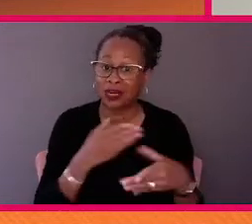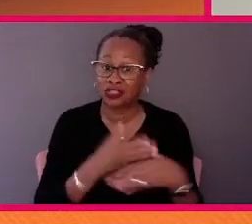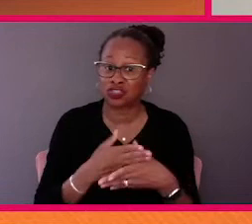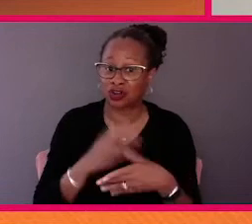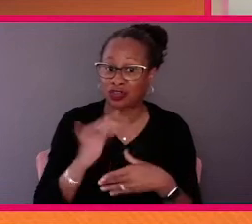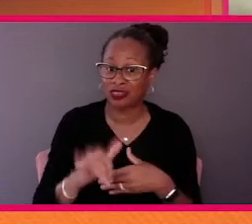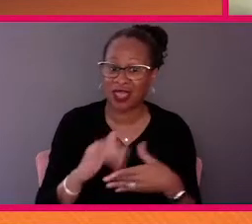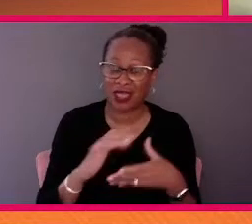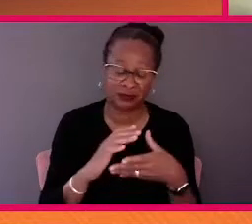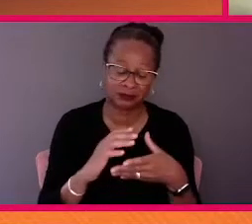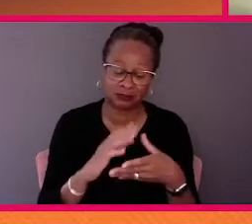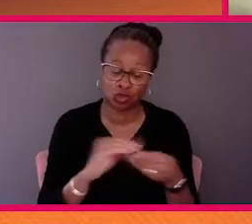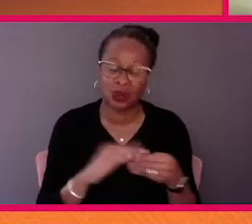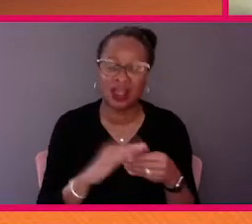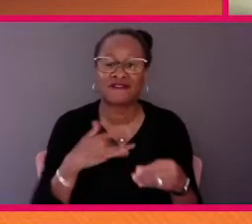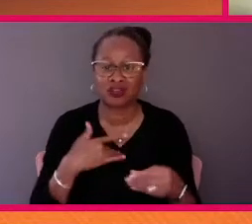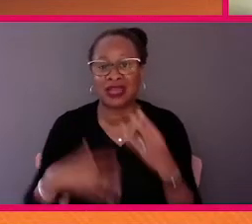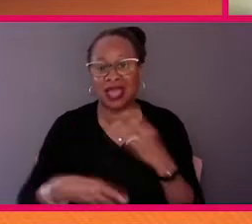community.